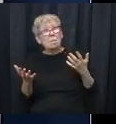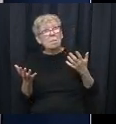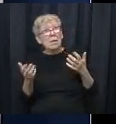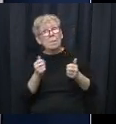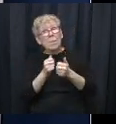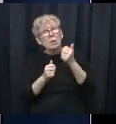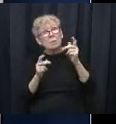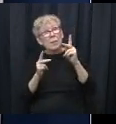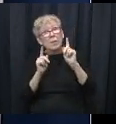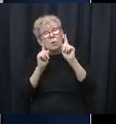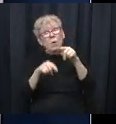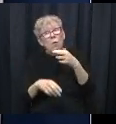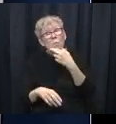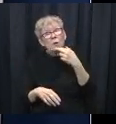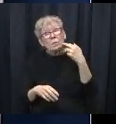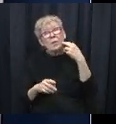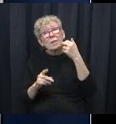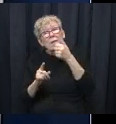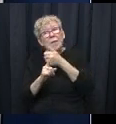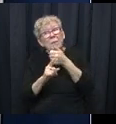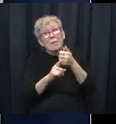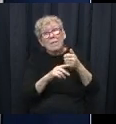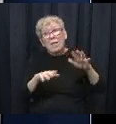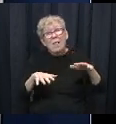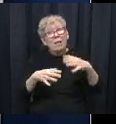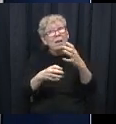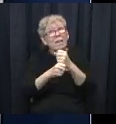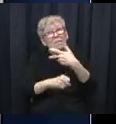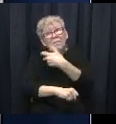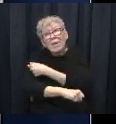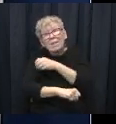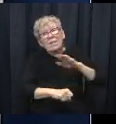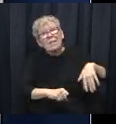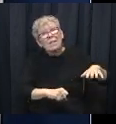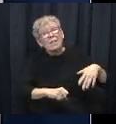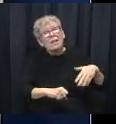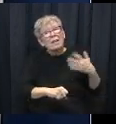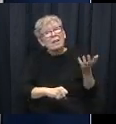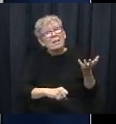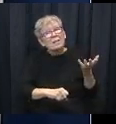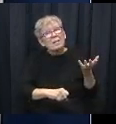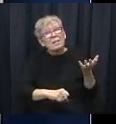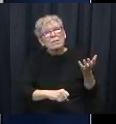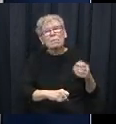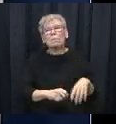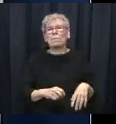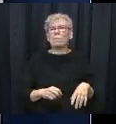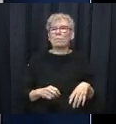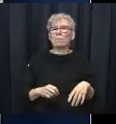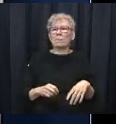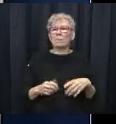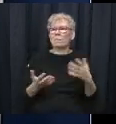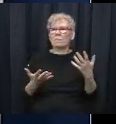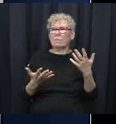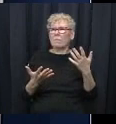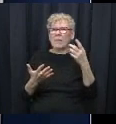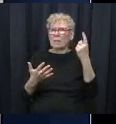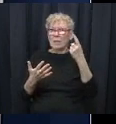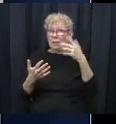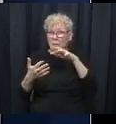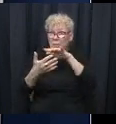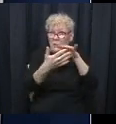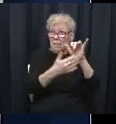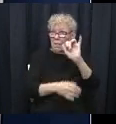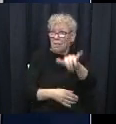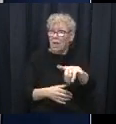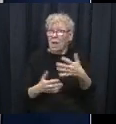of pub this week that showed 20 to 49-year-olds continuing to cause surges. So what's the level of concern